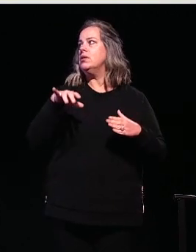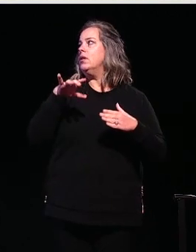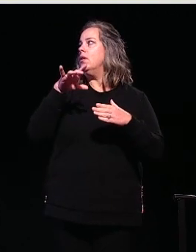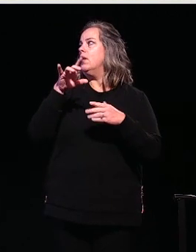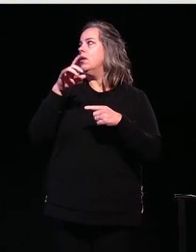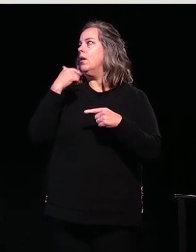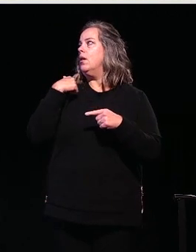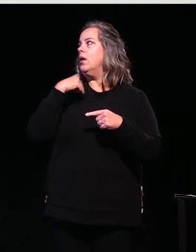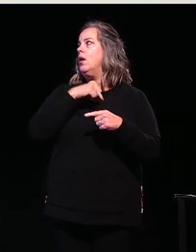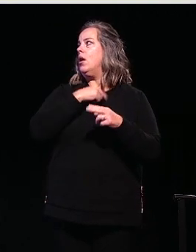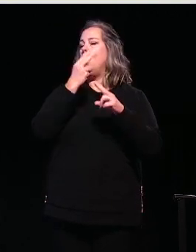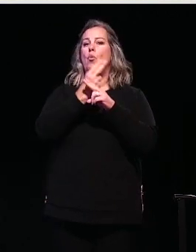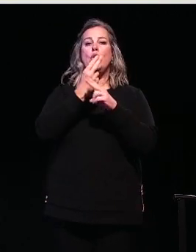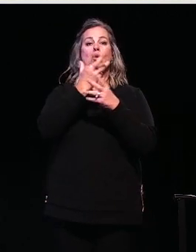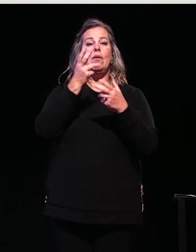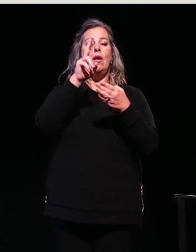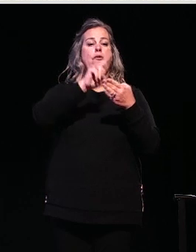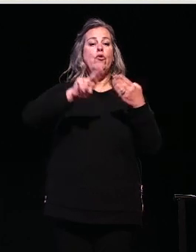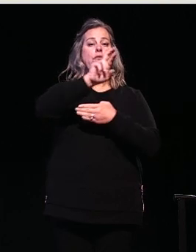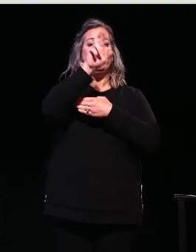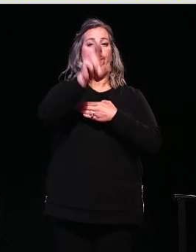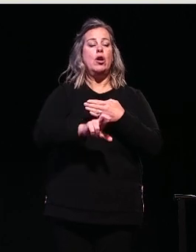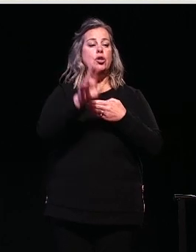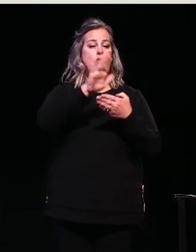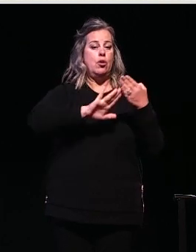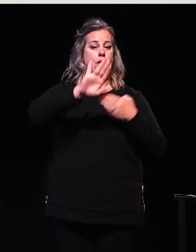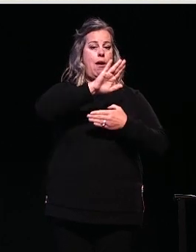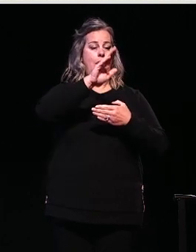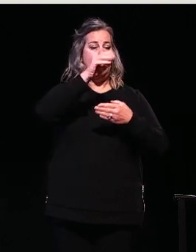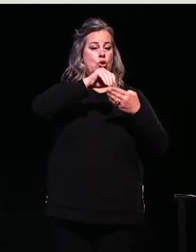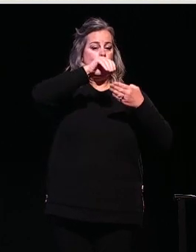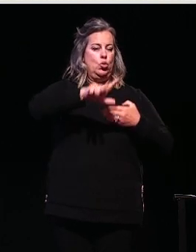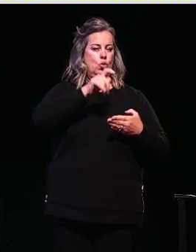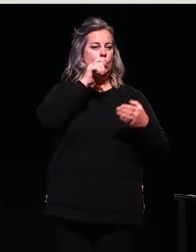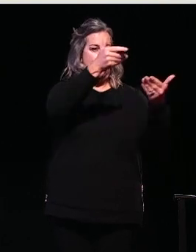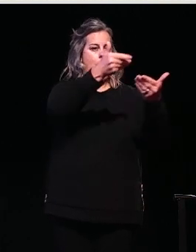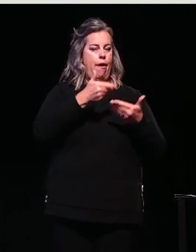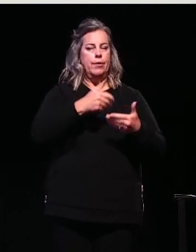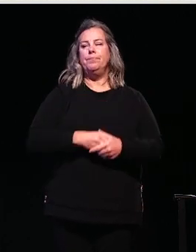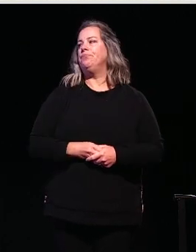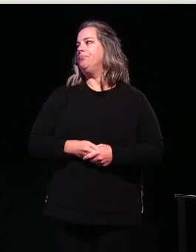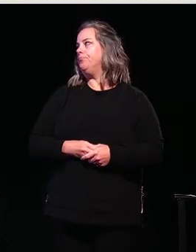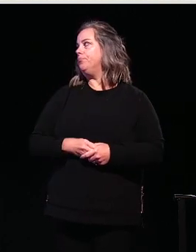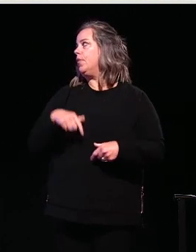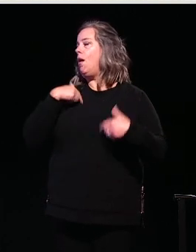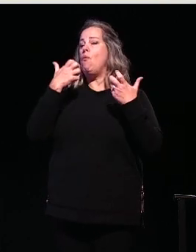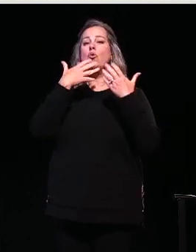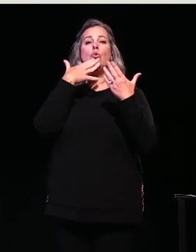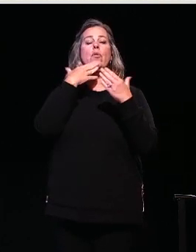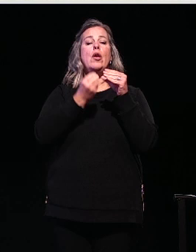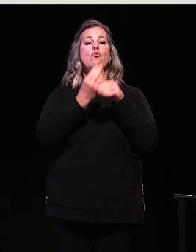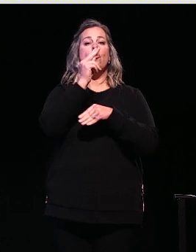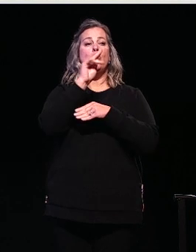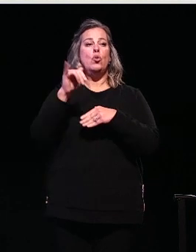lot of University of Rochester students and other college students every semester into our company. Big thanks to Grow New York. I think in many